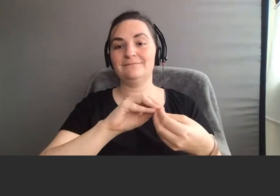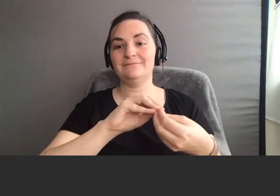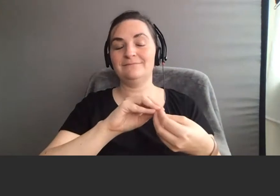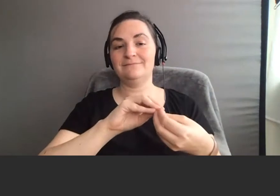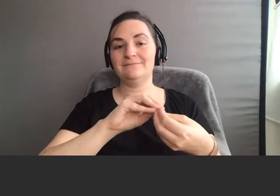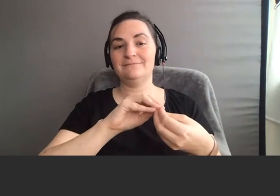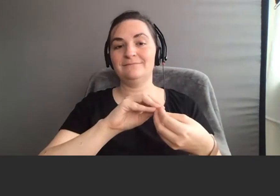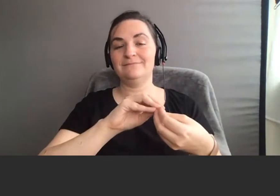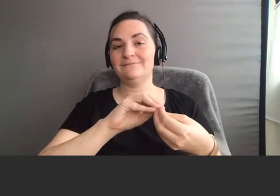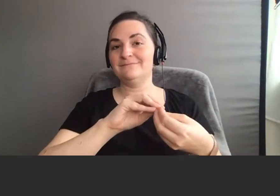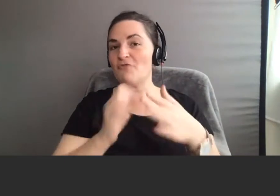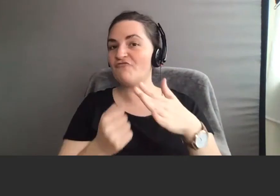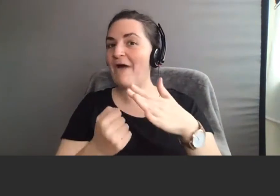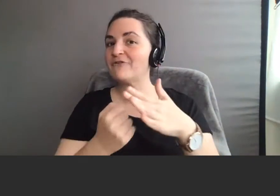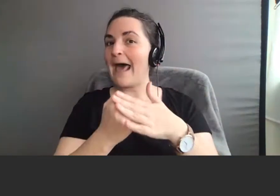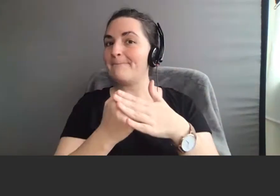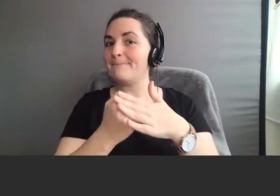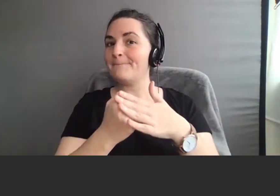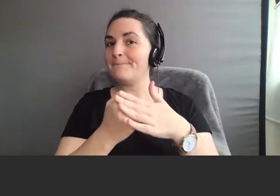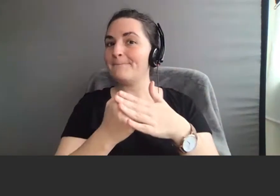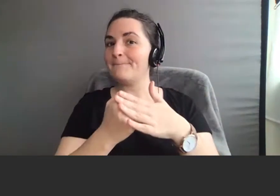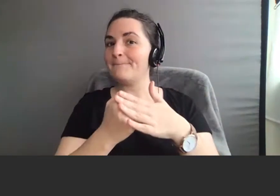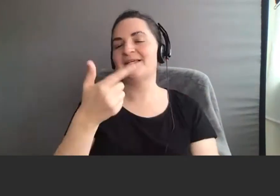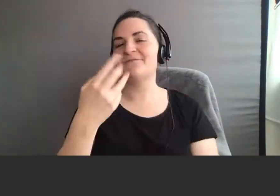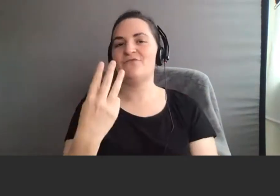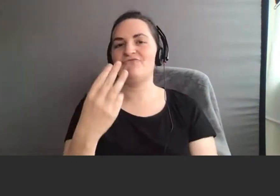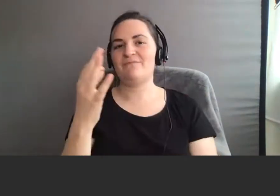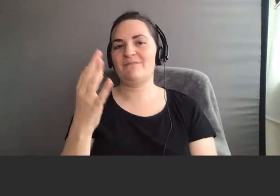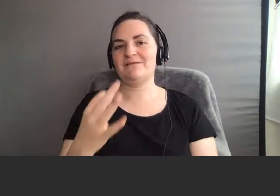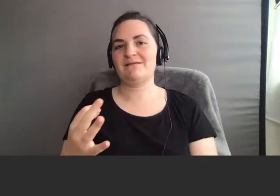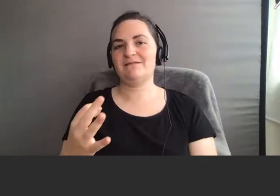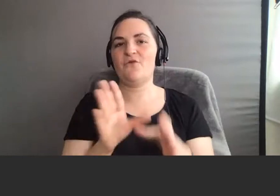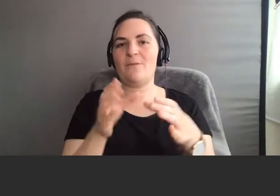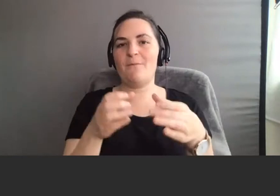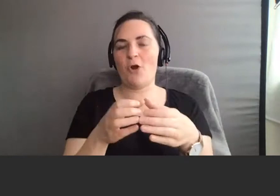a rounded total of 73% for the module.